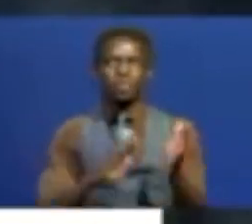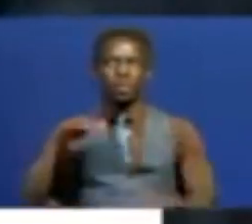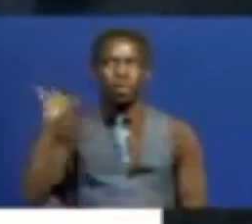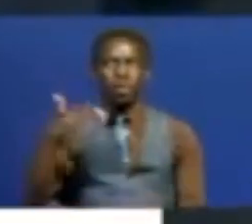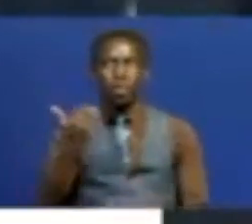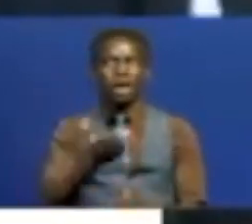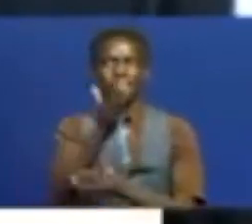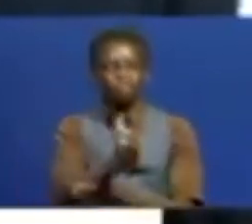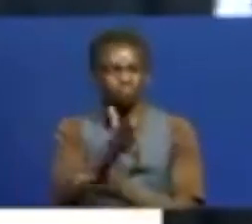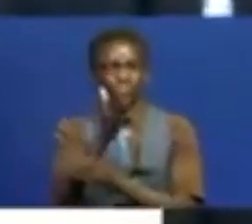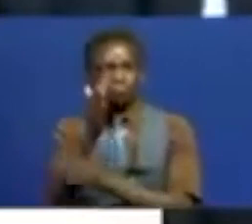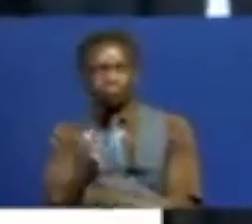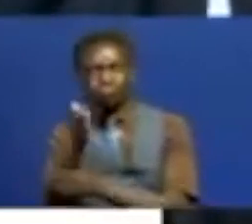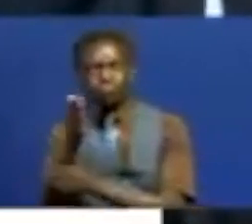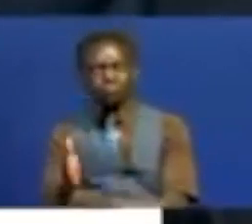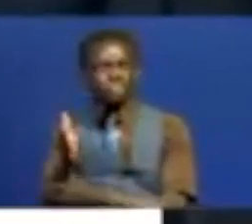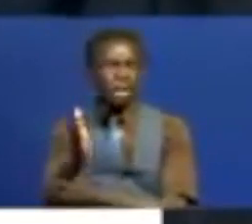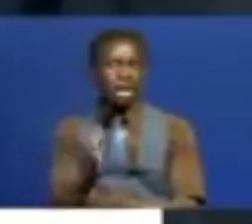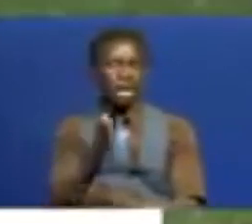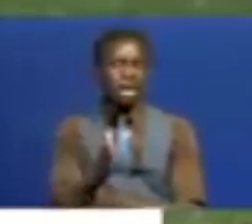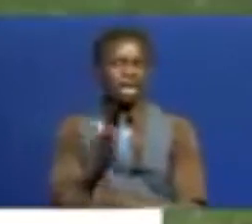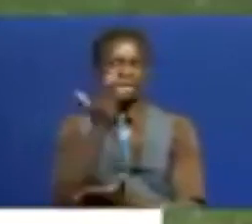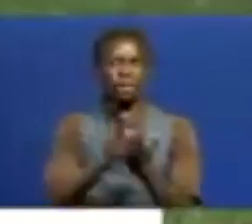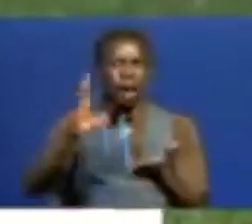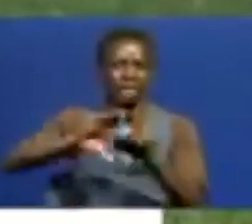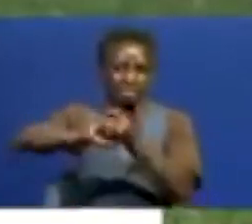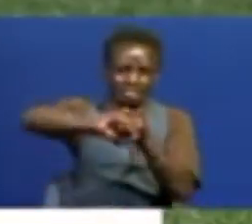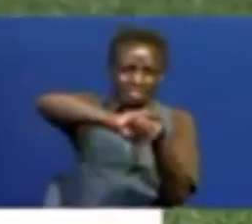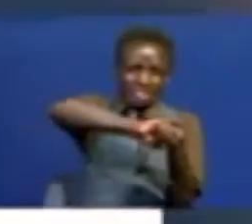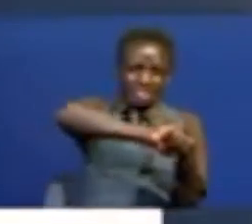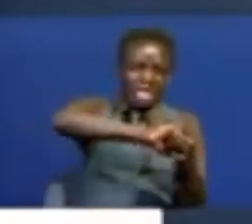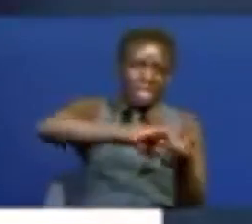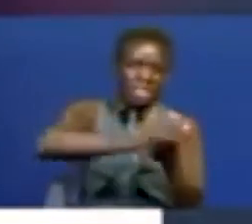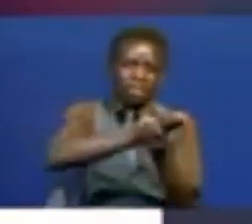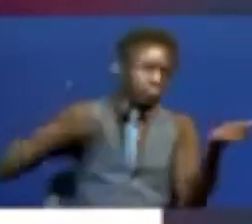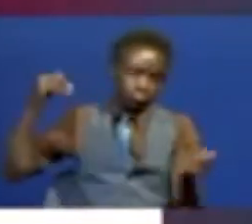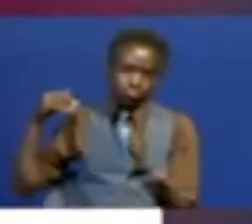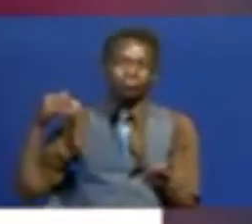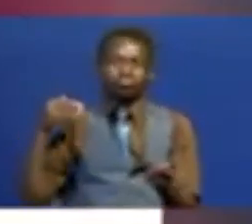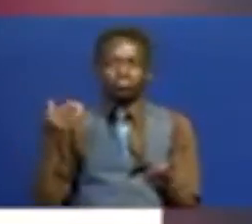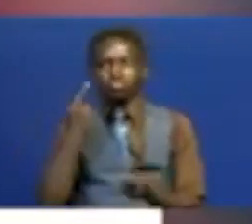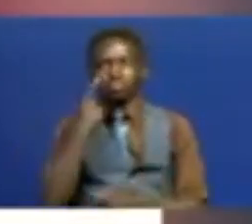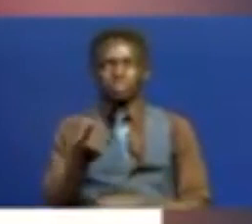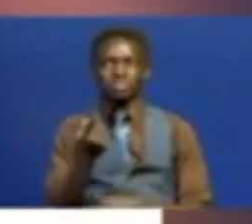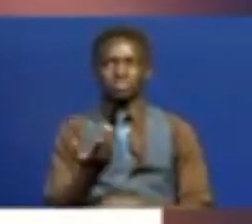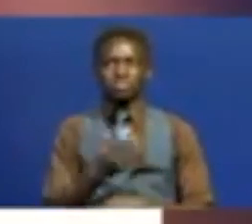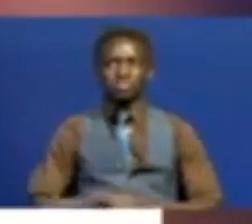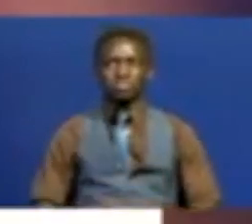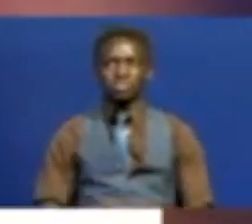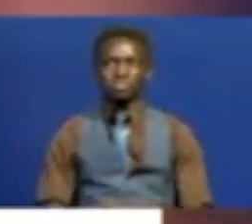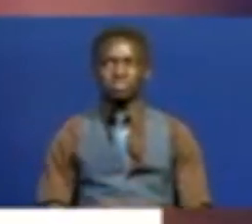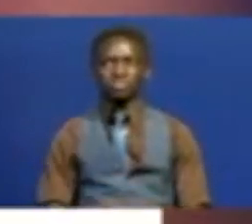very sensibly. Sometimes they grasp it very hard, you know, then he pulls it away. Girls or ladies are supposed to curtsy,